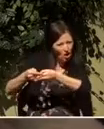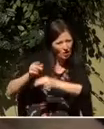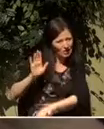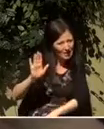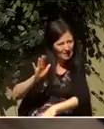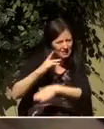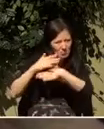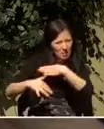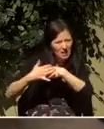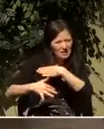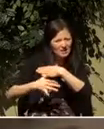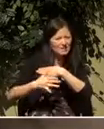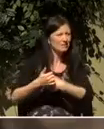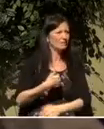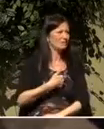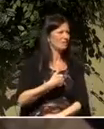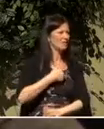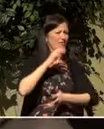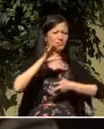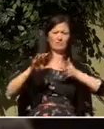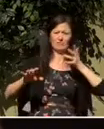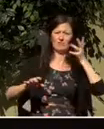was so confusing.